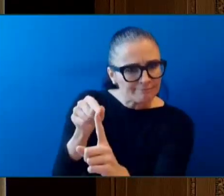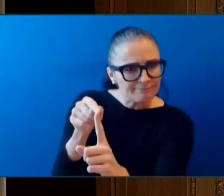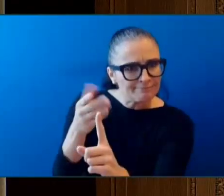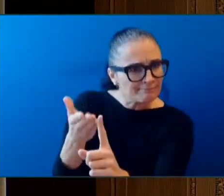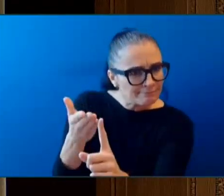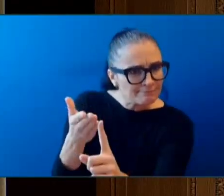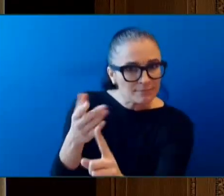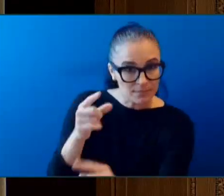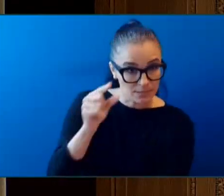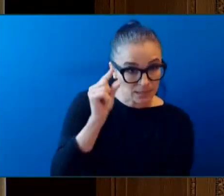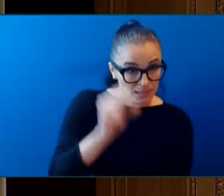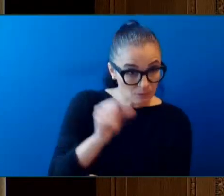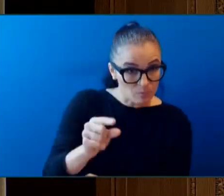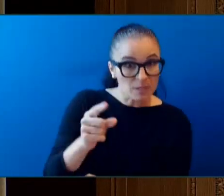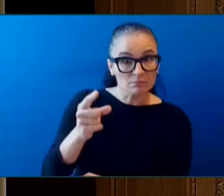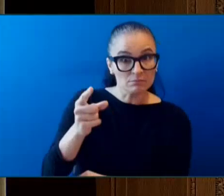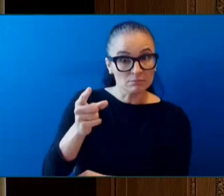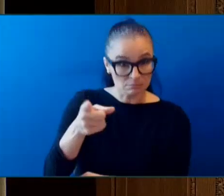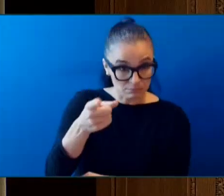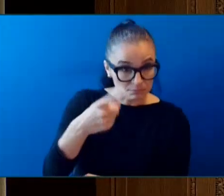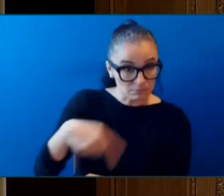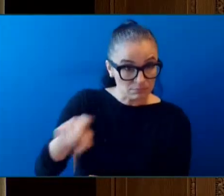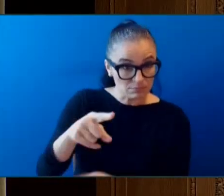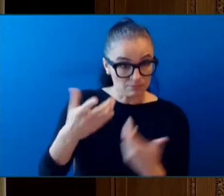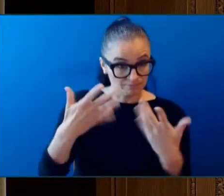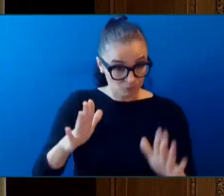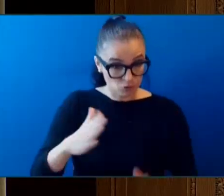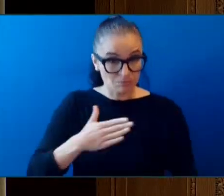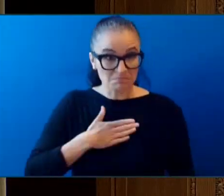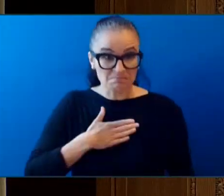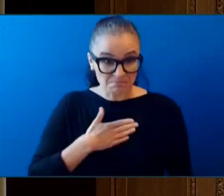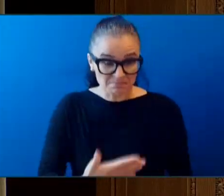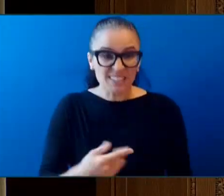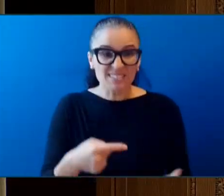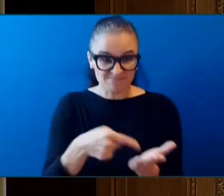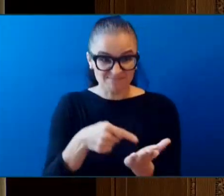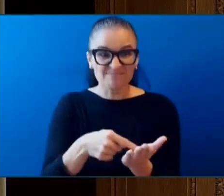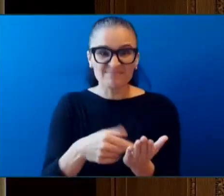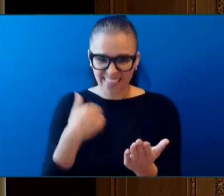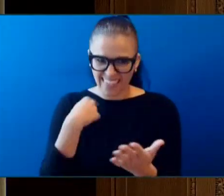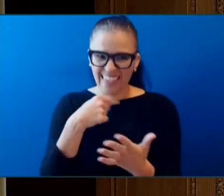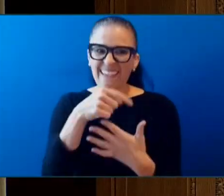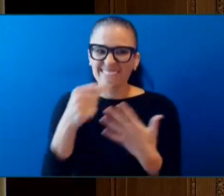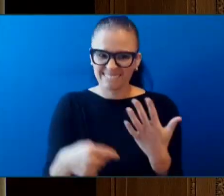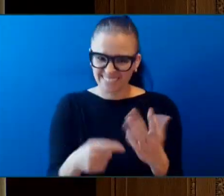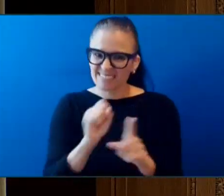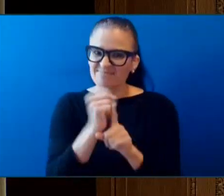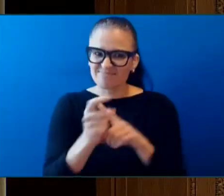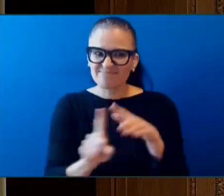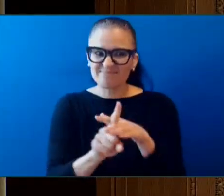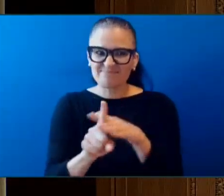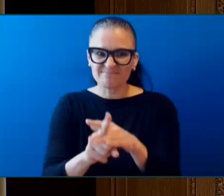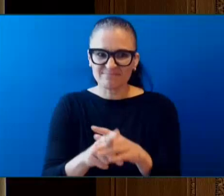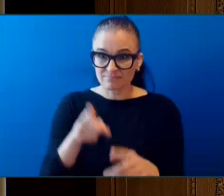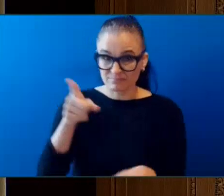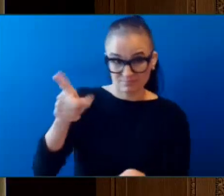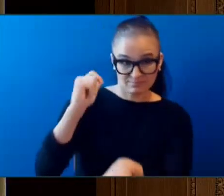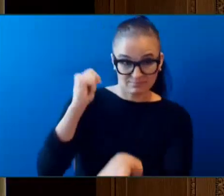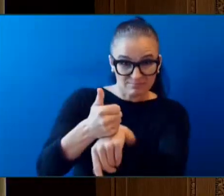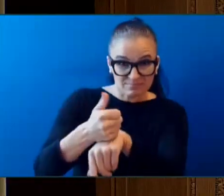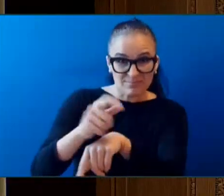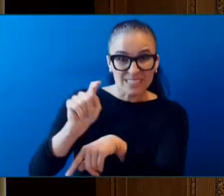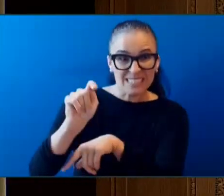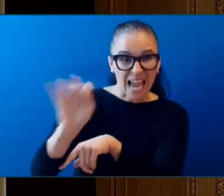exists. He set up a task force, a very political task force, and he's now confronted by having to